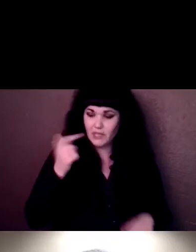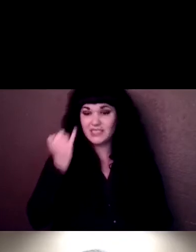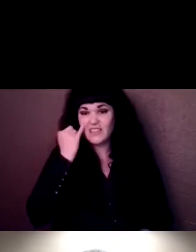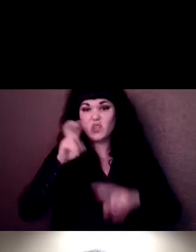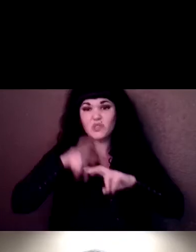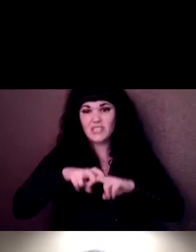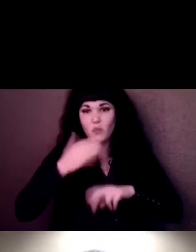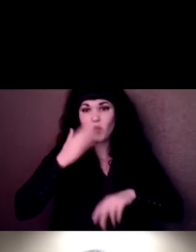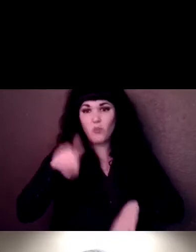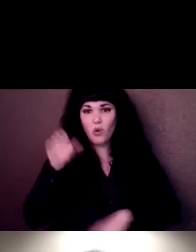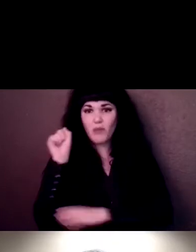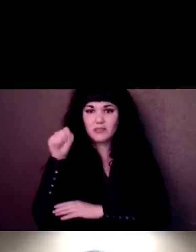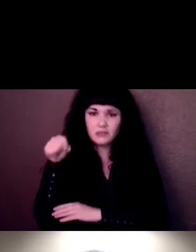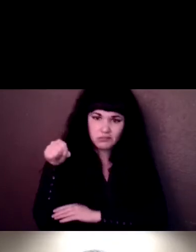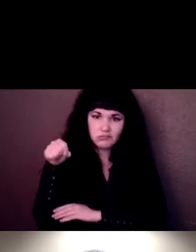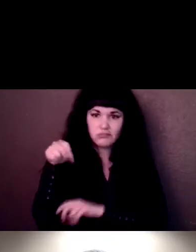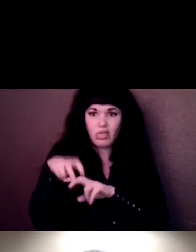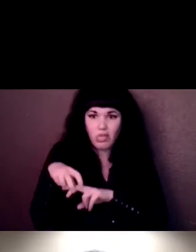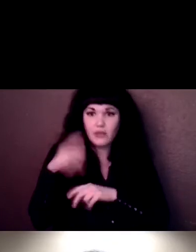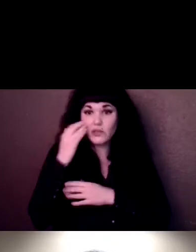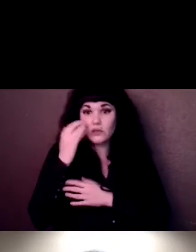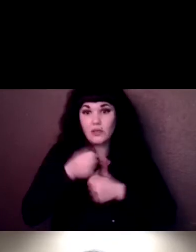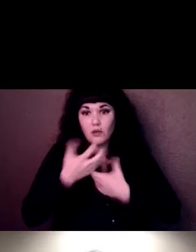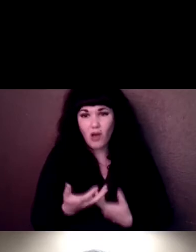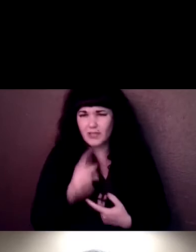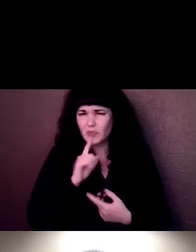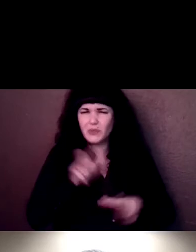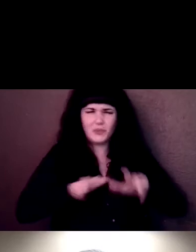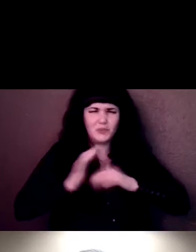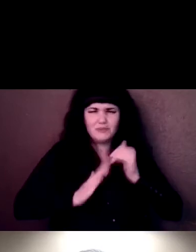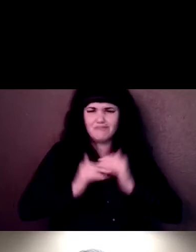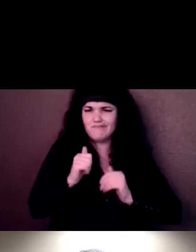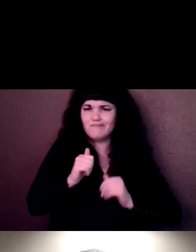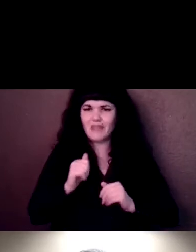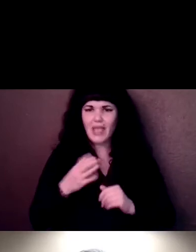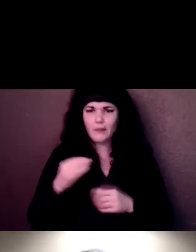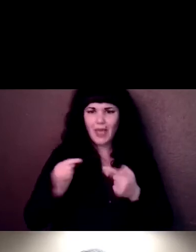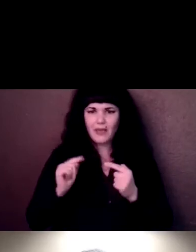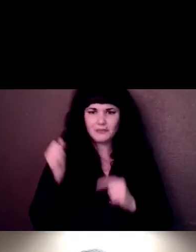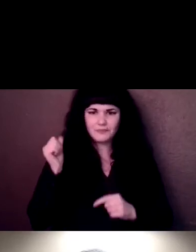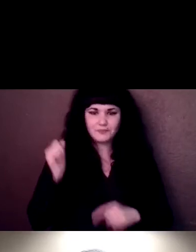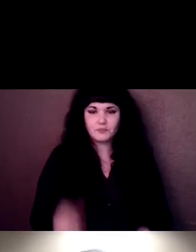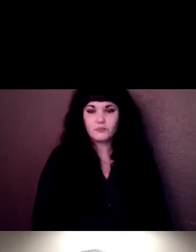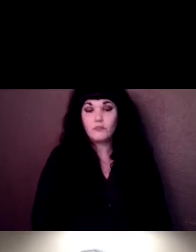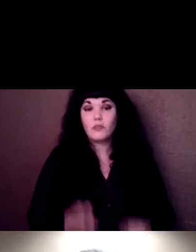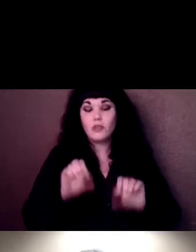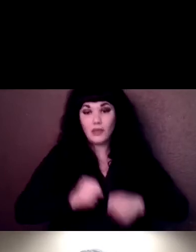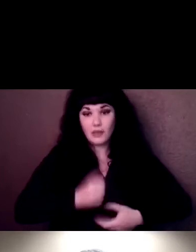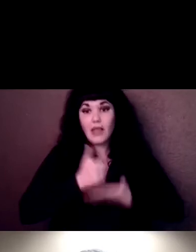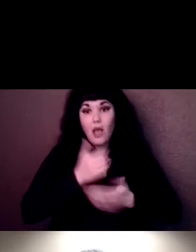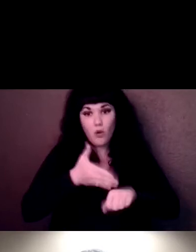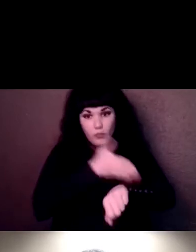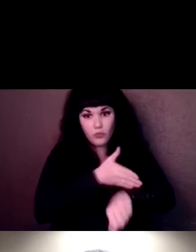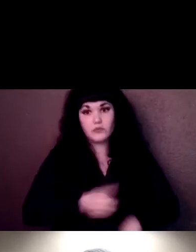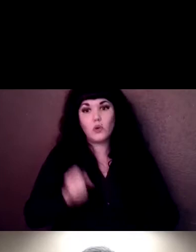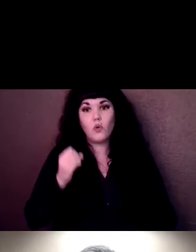can tend to cause, a lot of discomfort, if not pain. So it can help with that as well. So I think